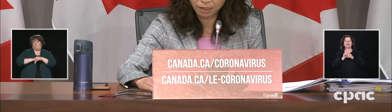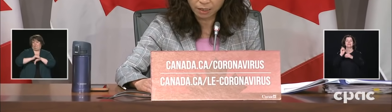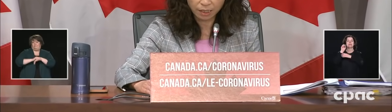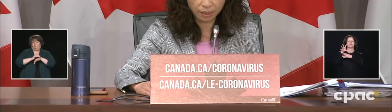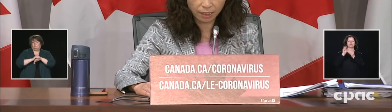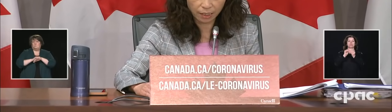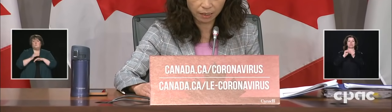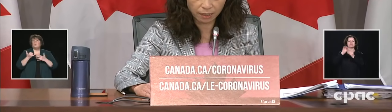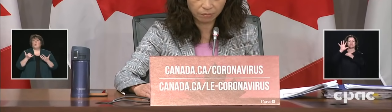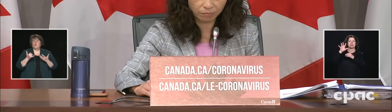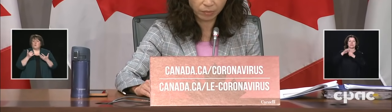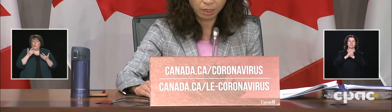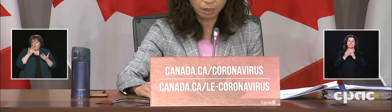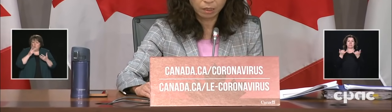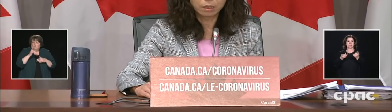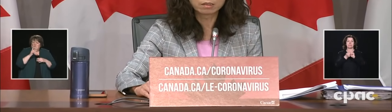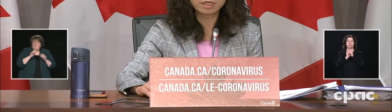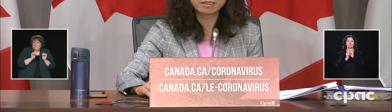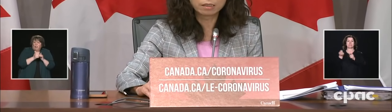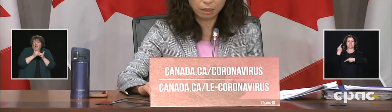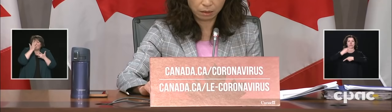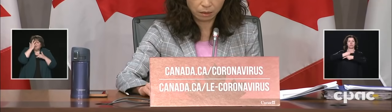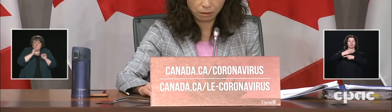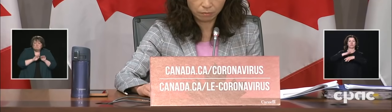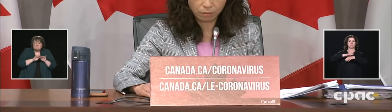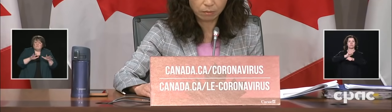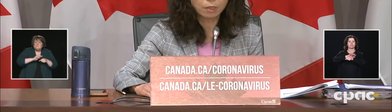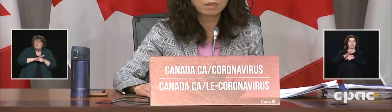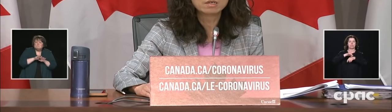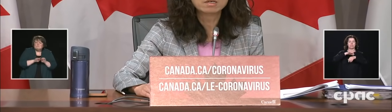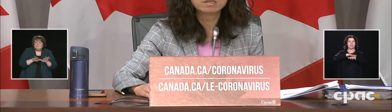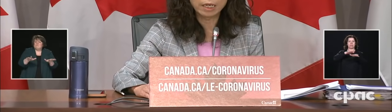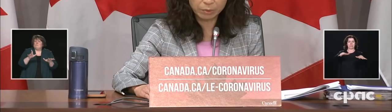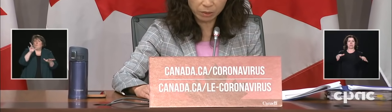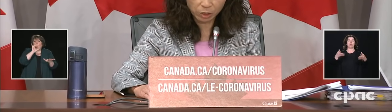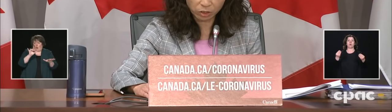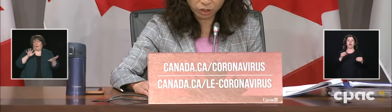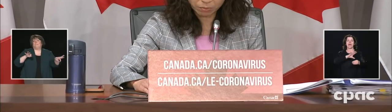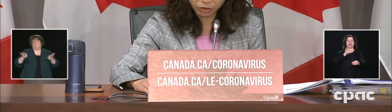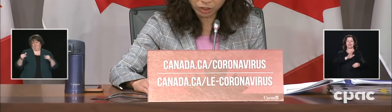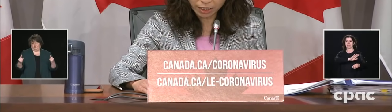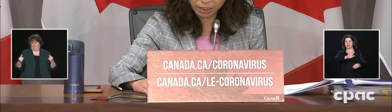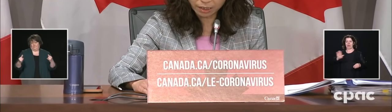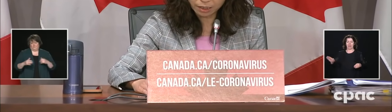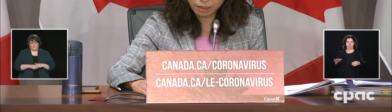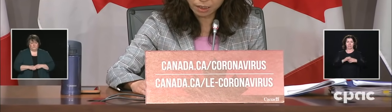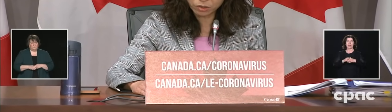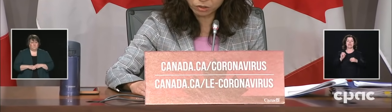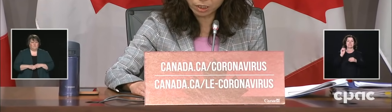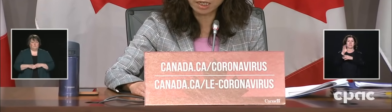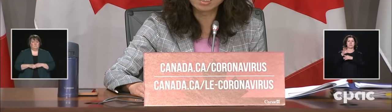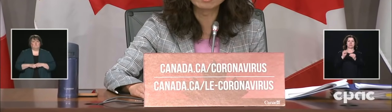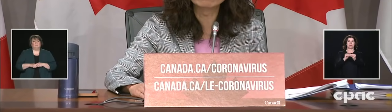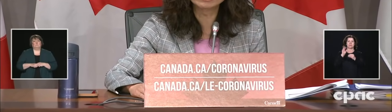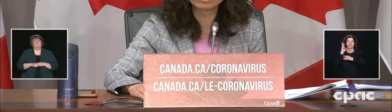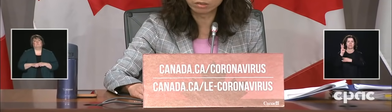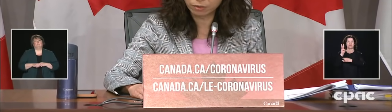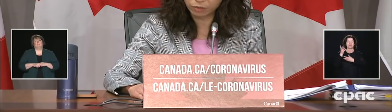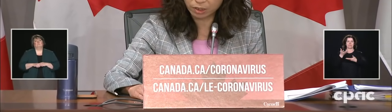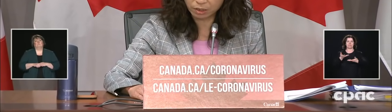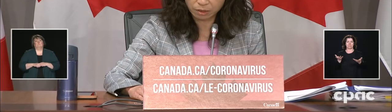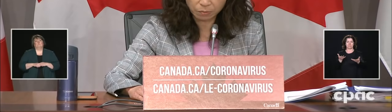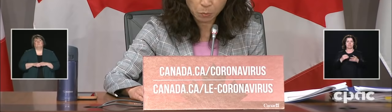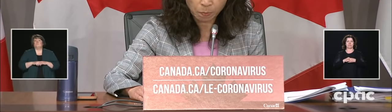of COVID-19 in Canada. Slide 6. The epidemiologic picture in Canada continues to highlight